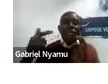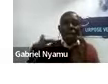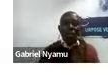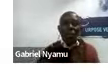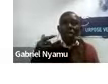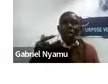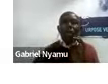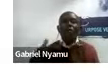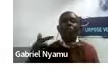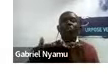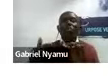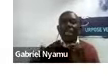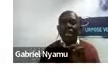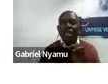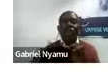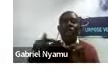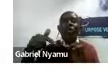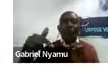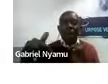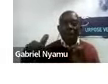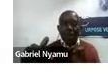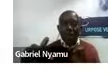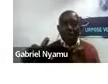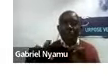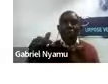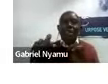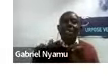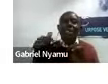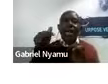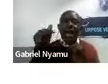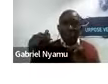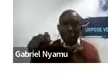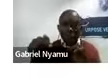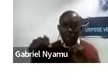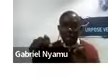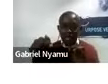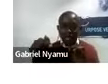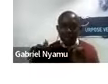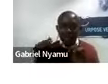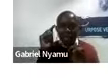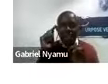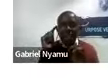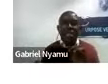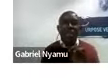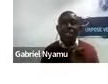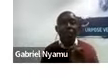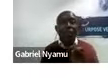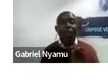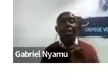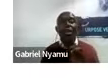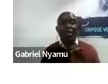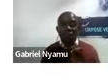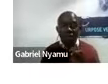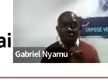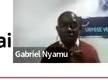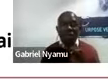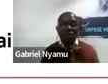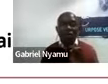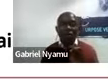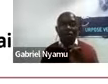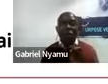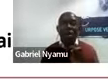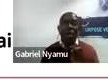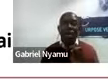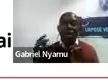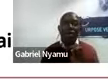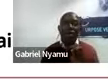to become. You're being consummated to the purpose, because that is the gap you're filling in. And that's the missing link for the universe that you